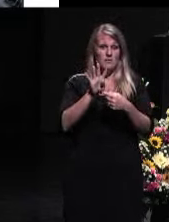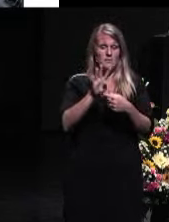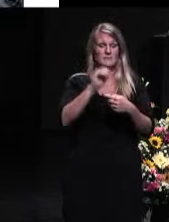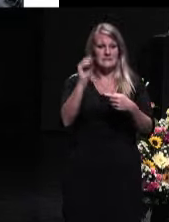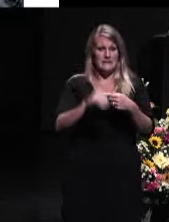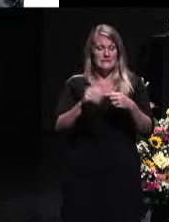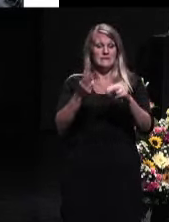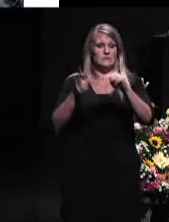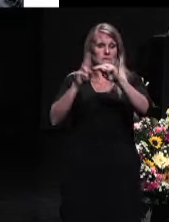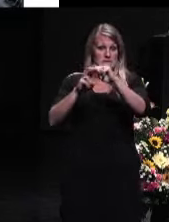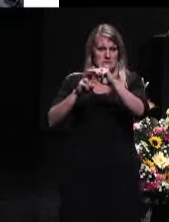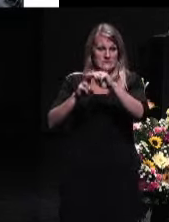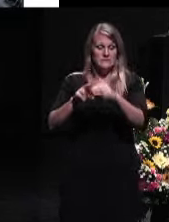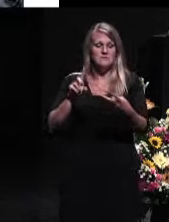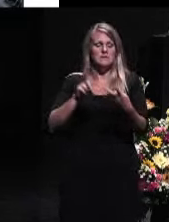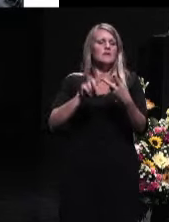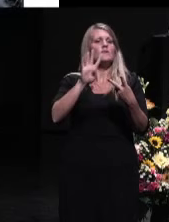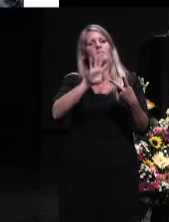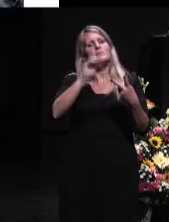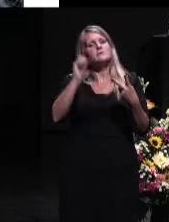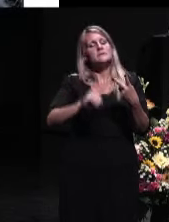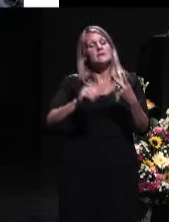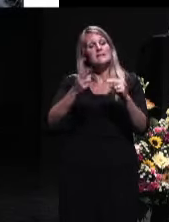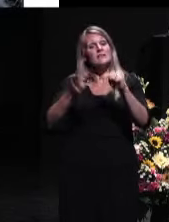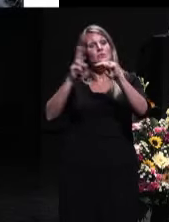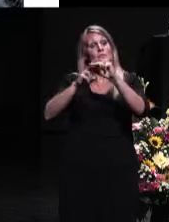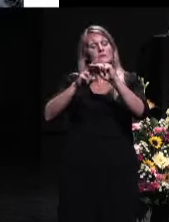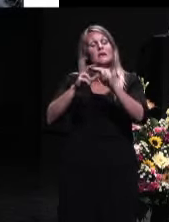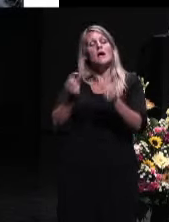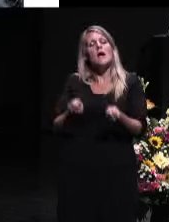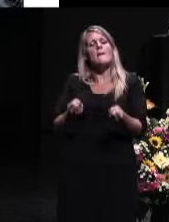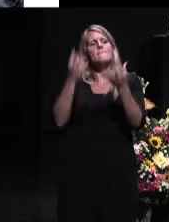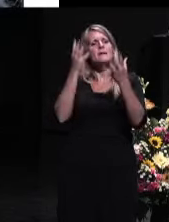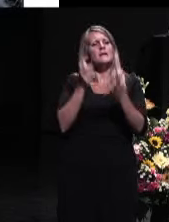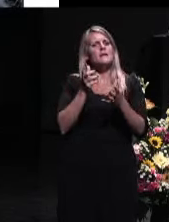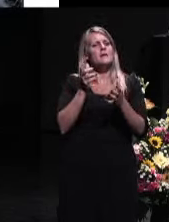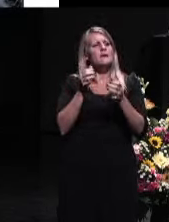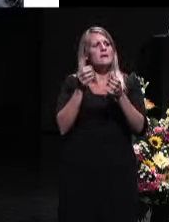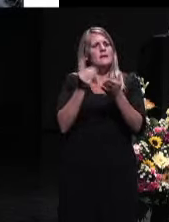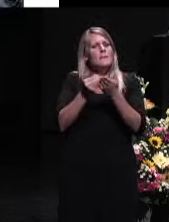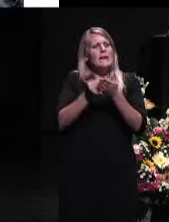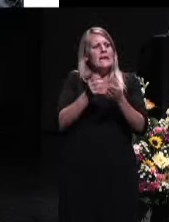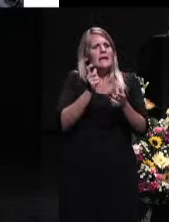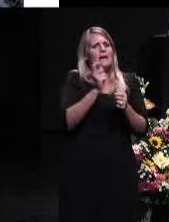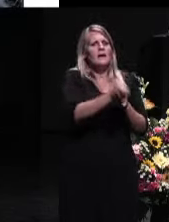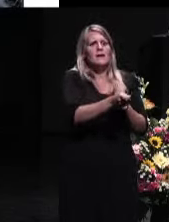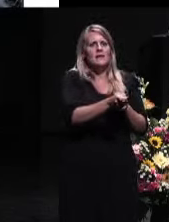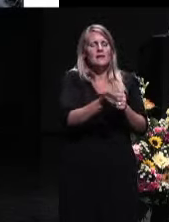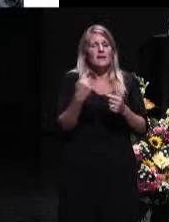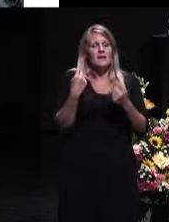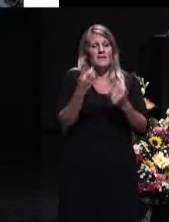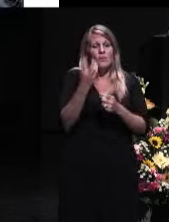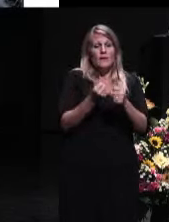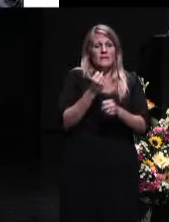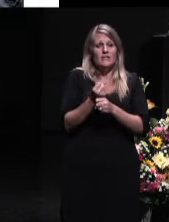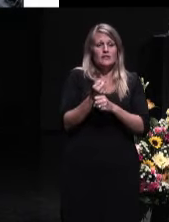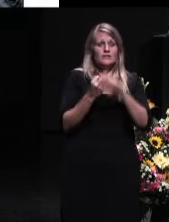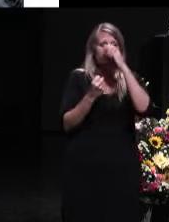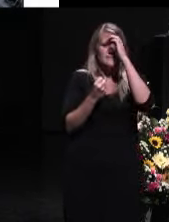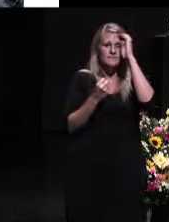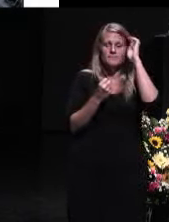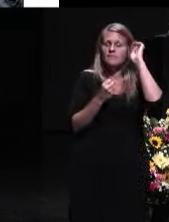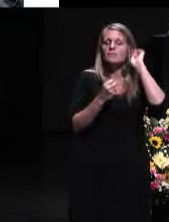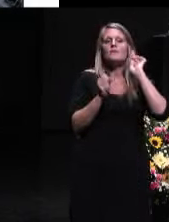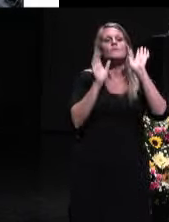foundation. We have 45% increase in the number of scholarships. This is just over the last 4 years. The great thing about this